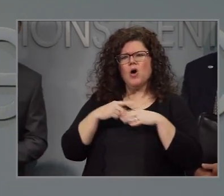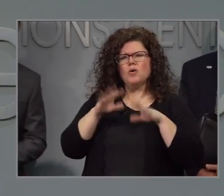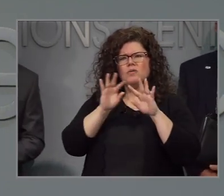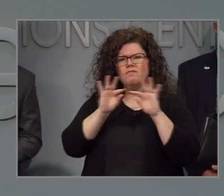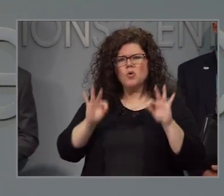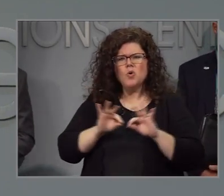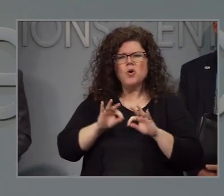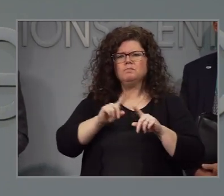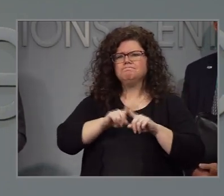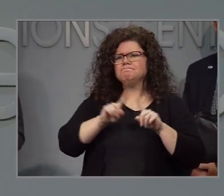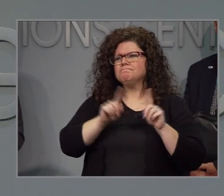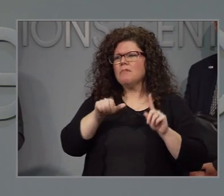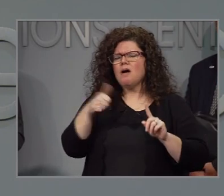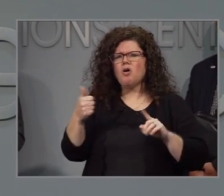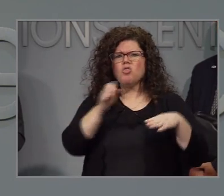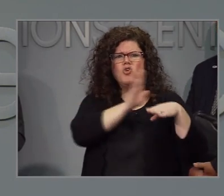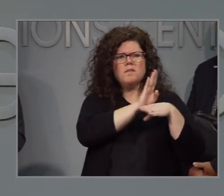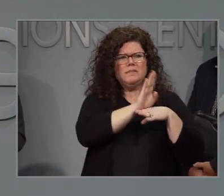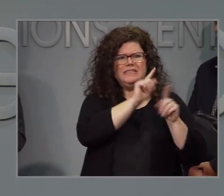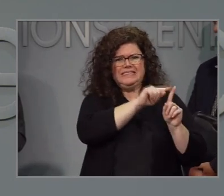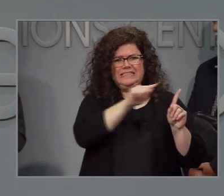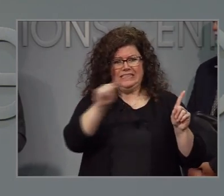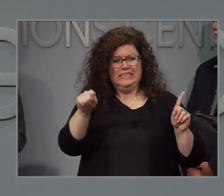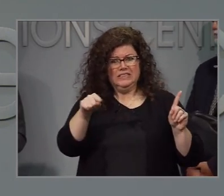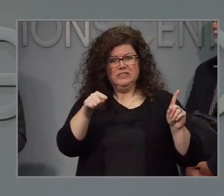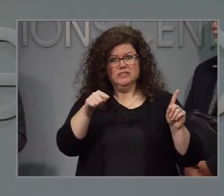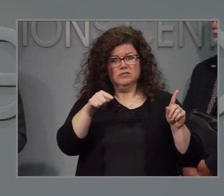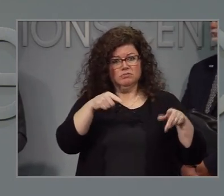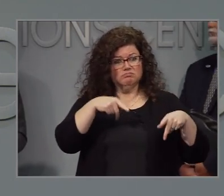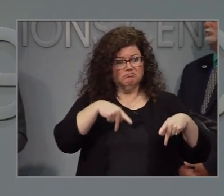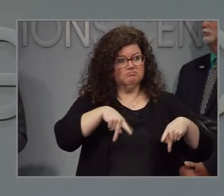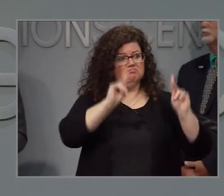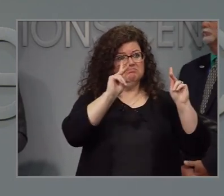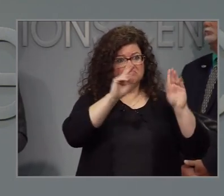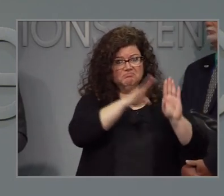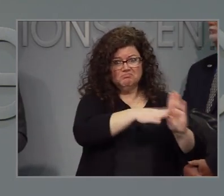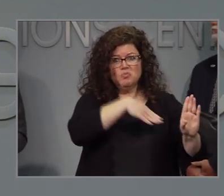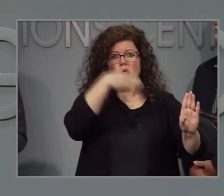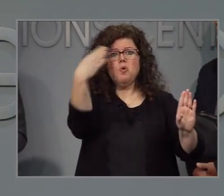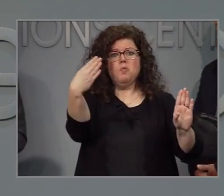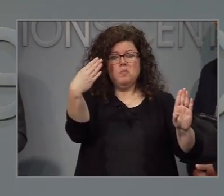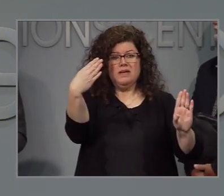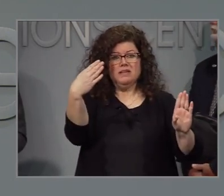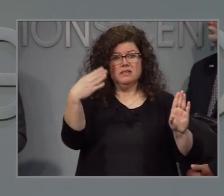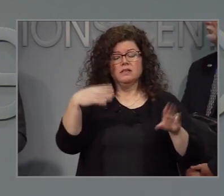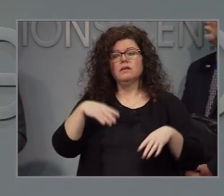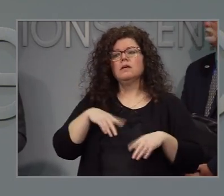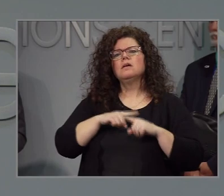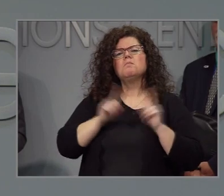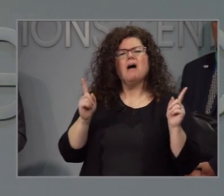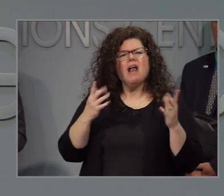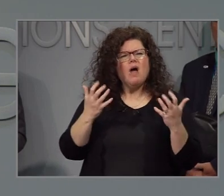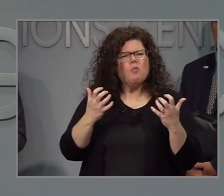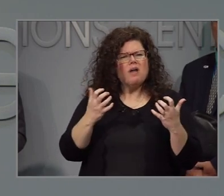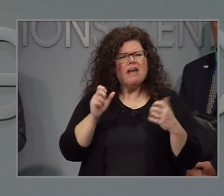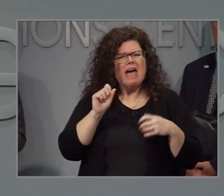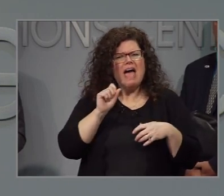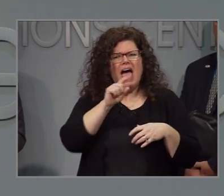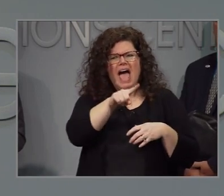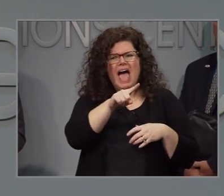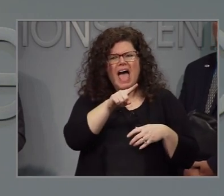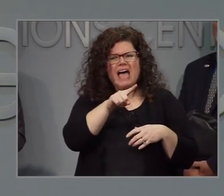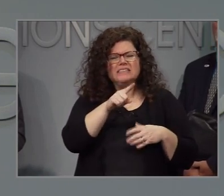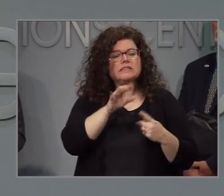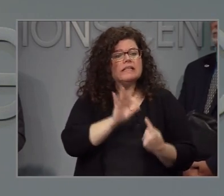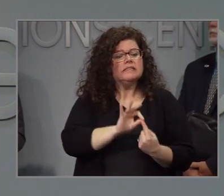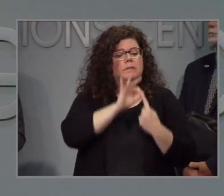non-essential business who I know they've gotten approval to operate from the Department of Revenue. I just wanted to ask, how long have these